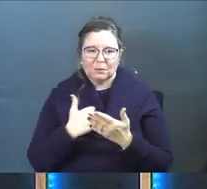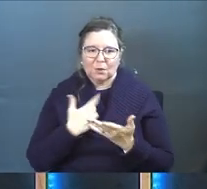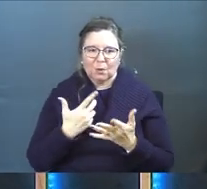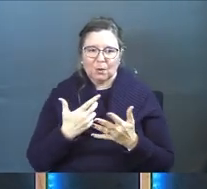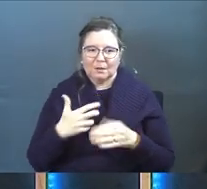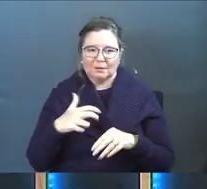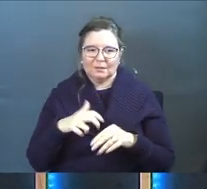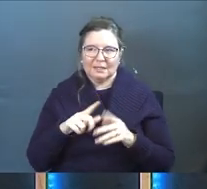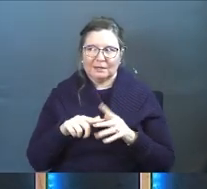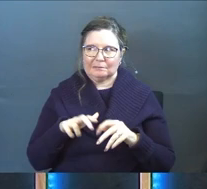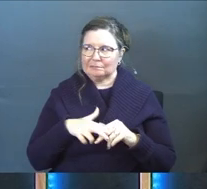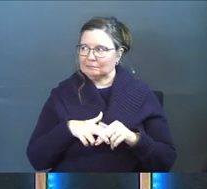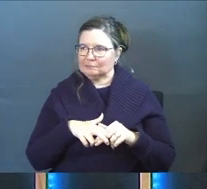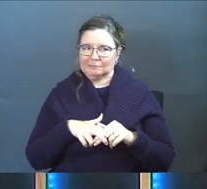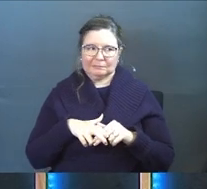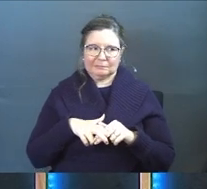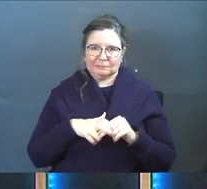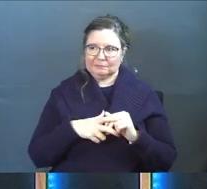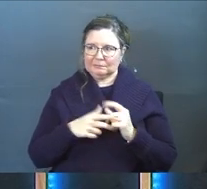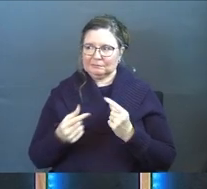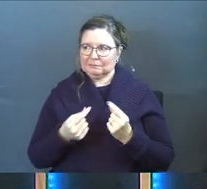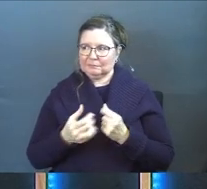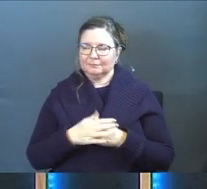you are already getting like really nervous and worried.